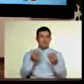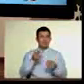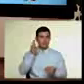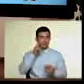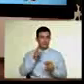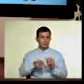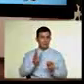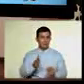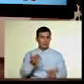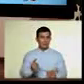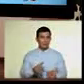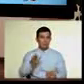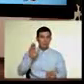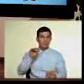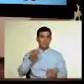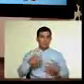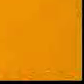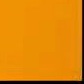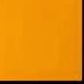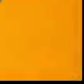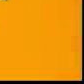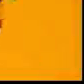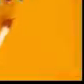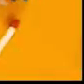darsimizni yakunlayman. Xayr, salomat bo'ling.